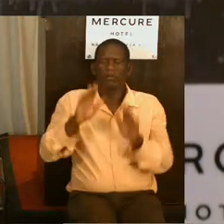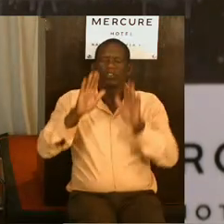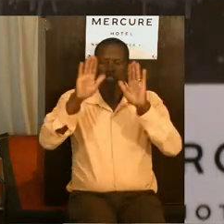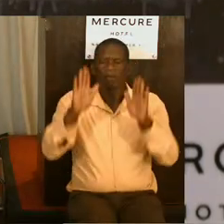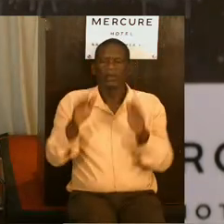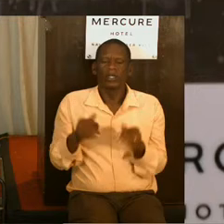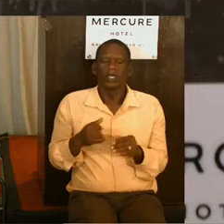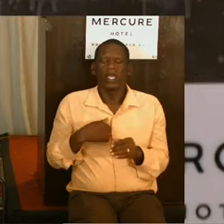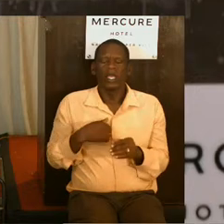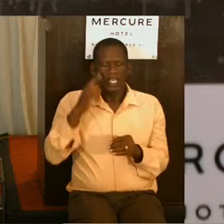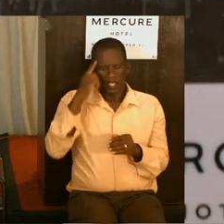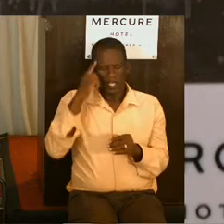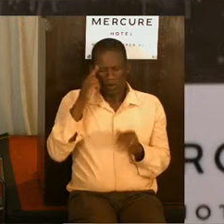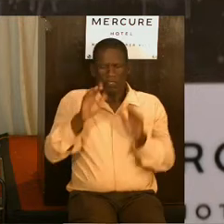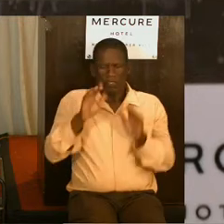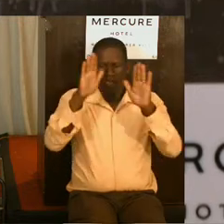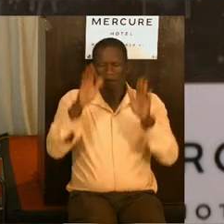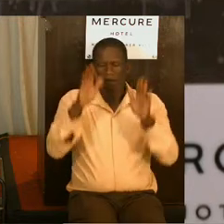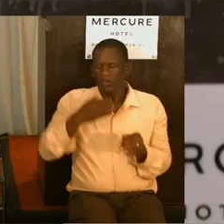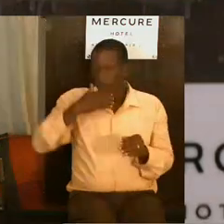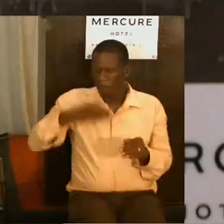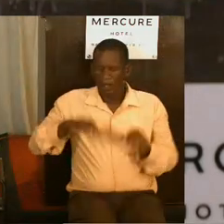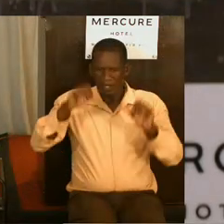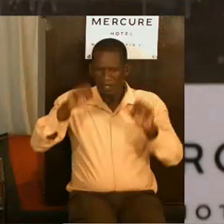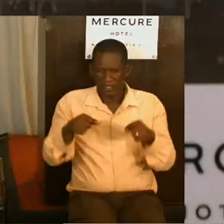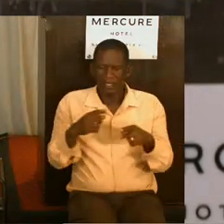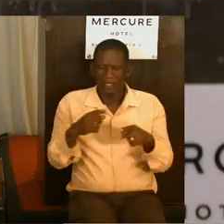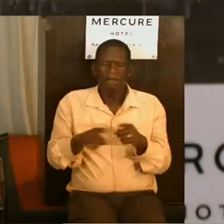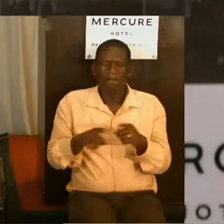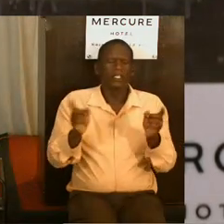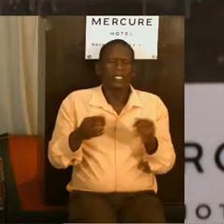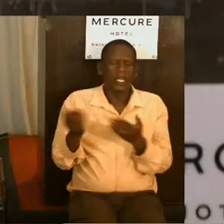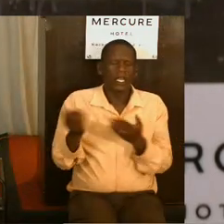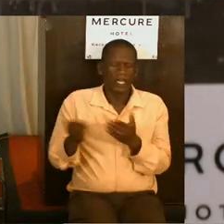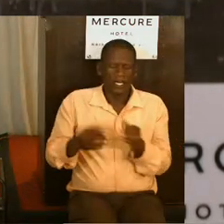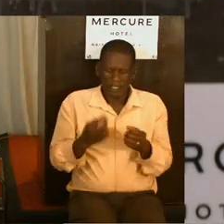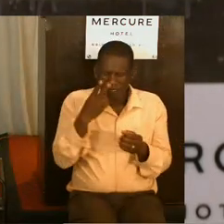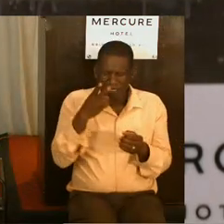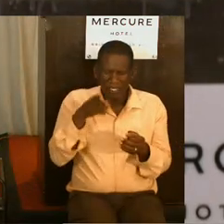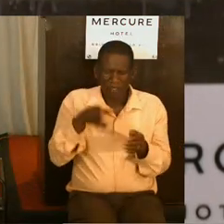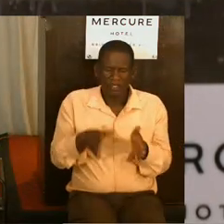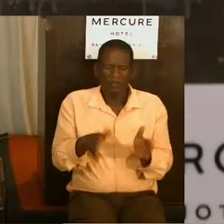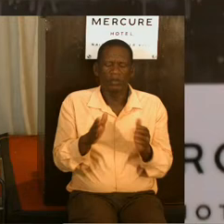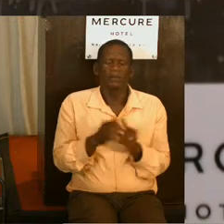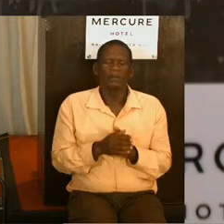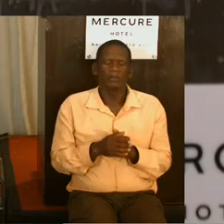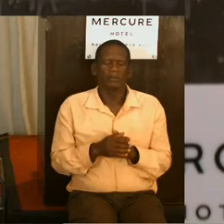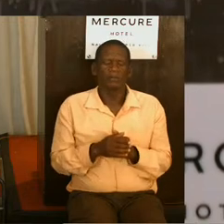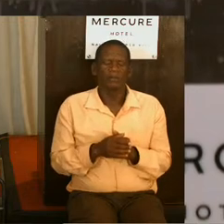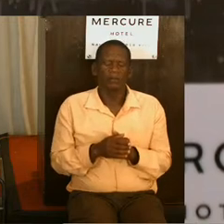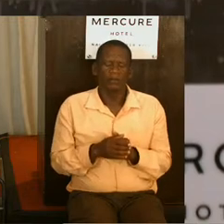important I do recognize the importance of parents but look let's look at it this way